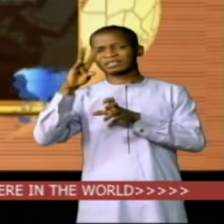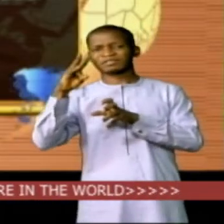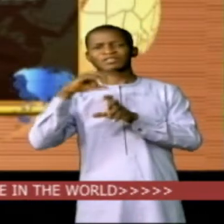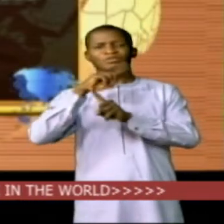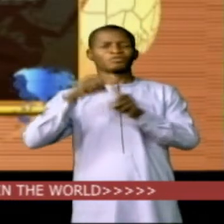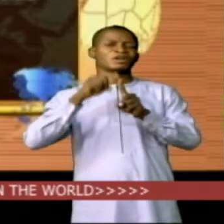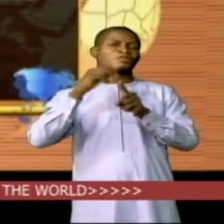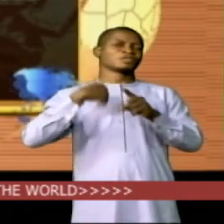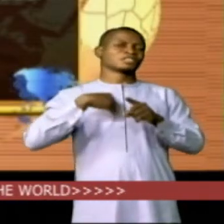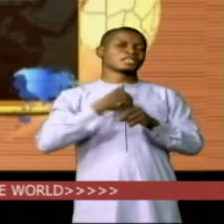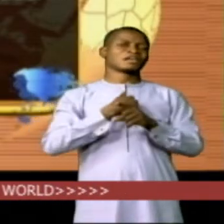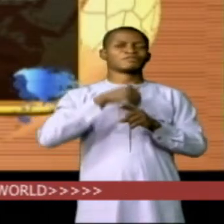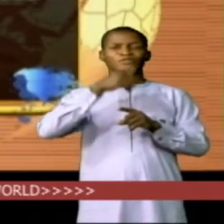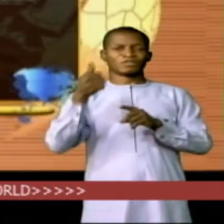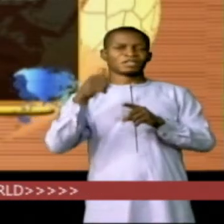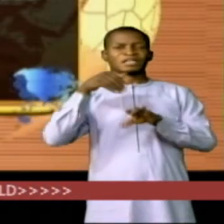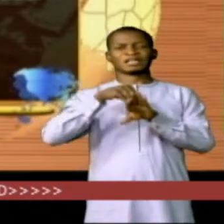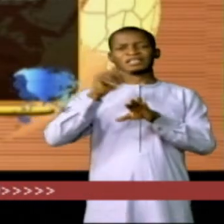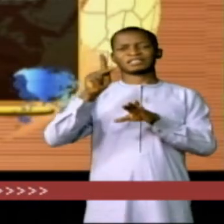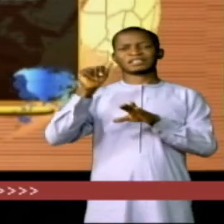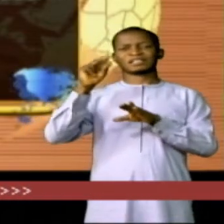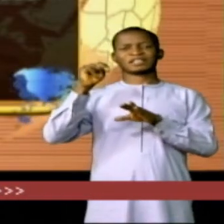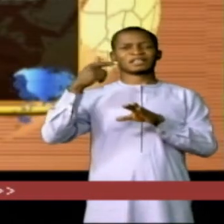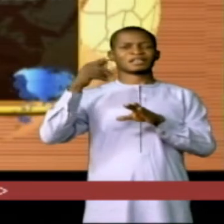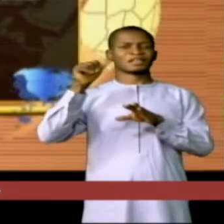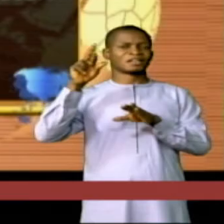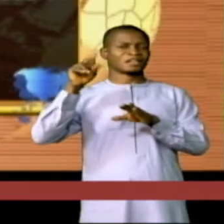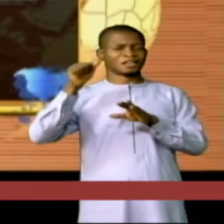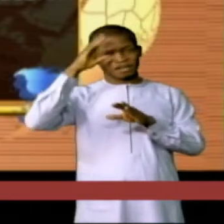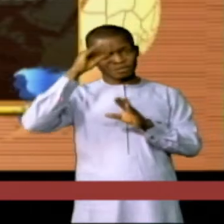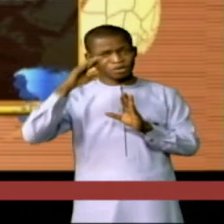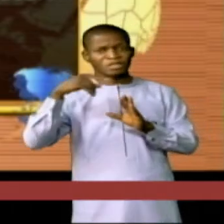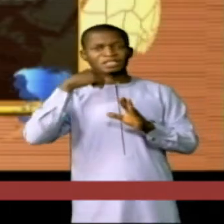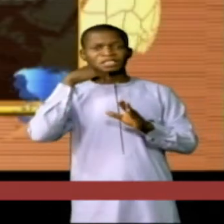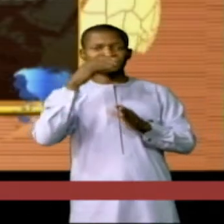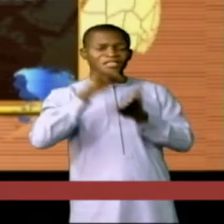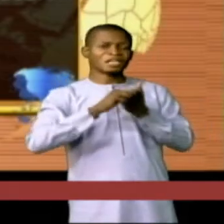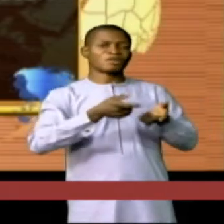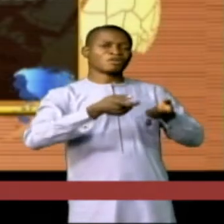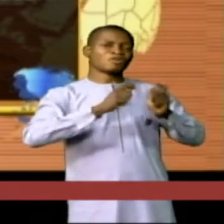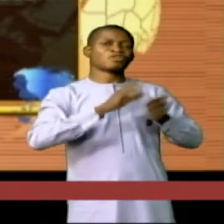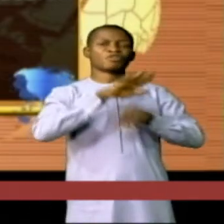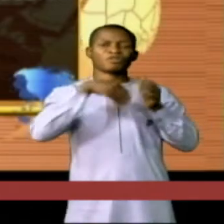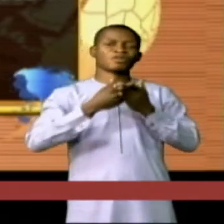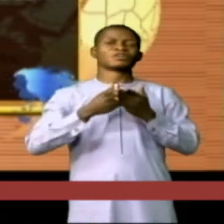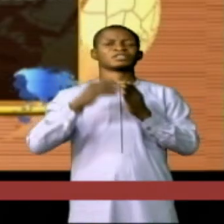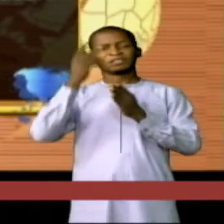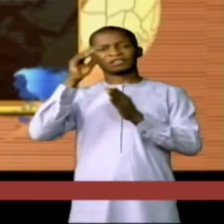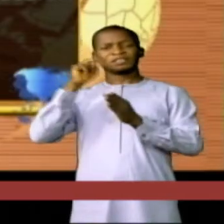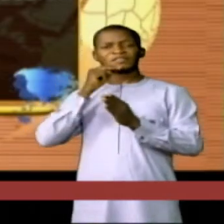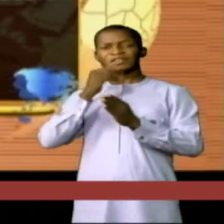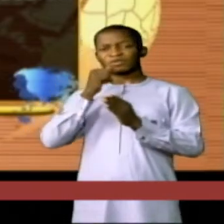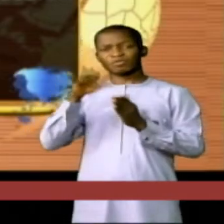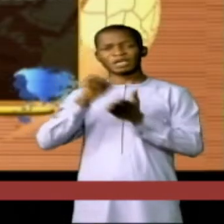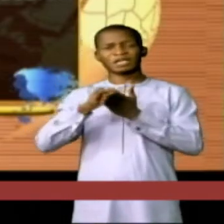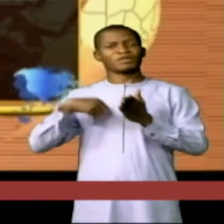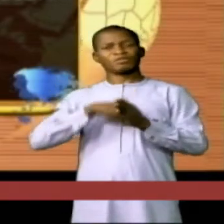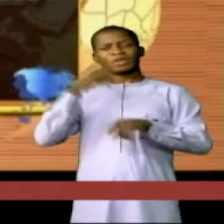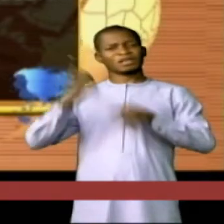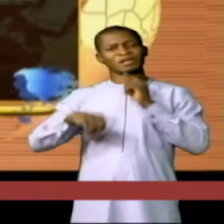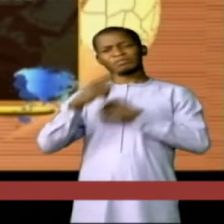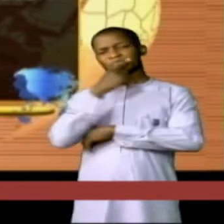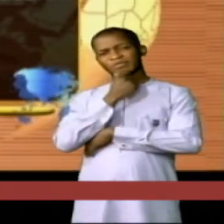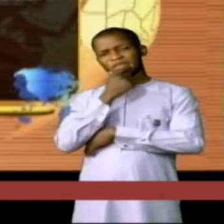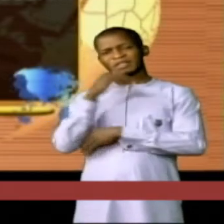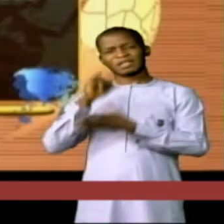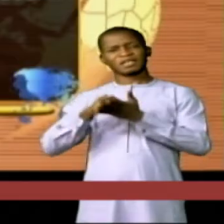the Kagara boys. The minister says as Nigerian women, mothers and nurturers of life, they can no longer pretend